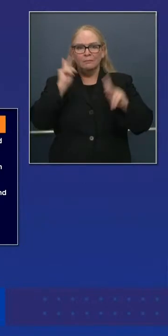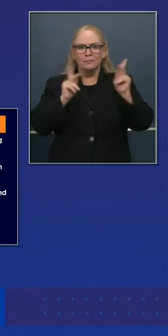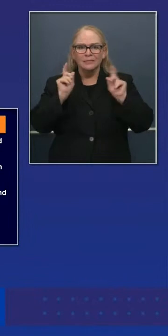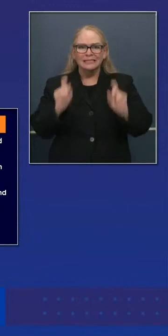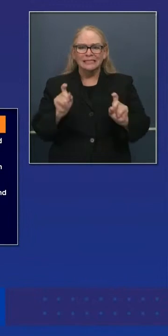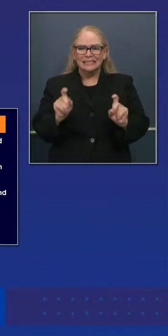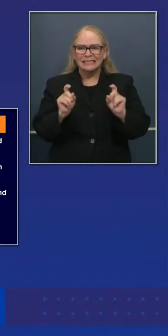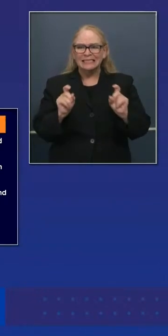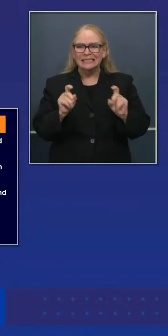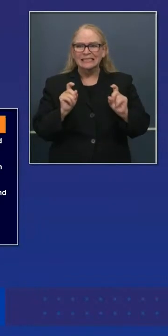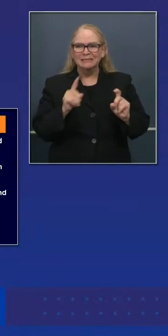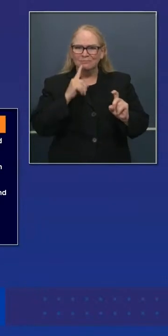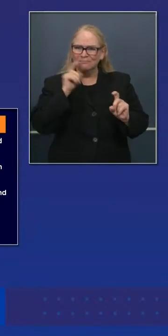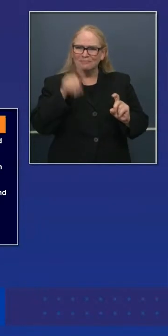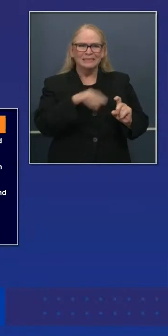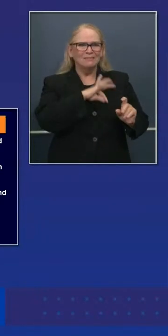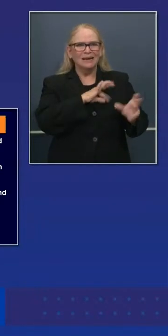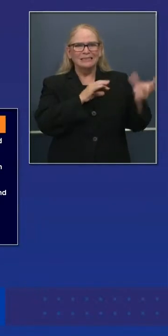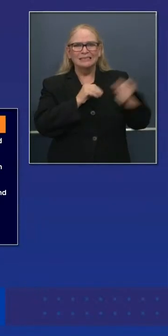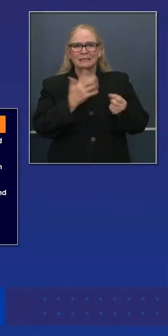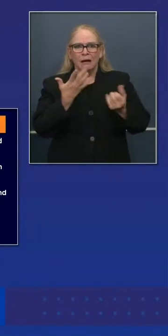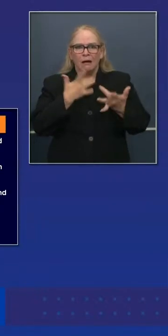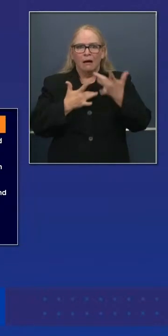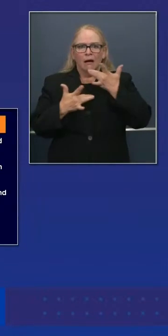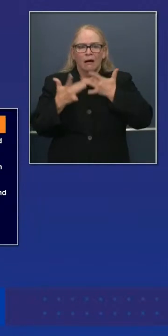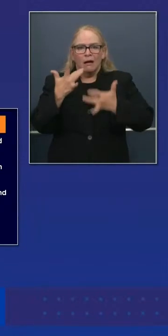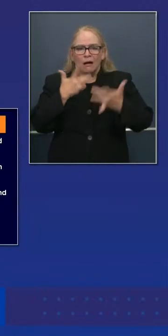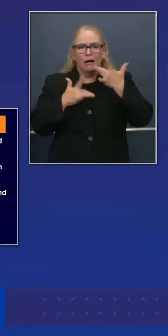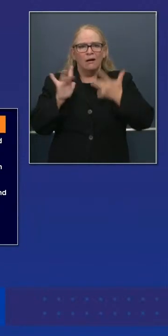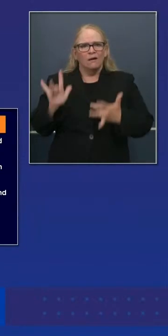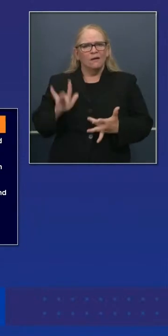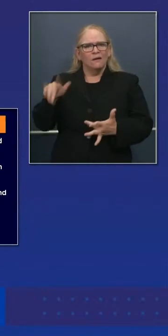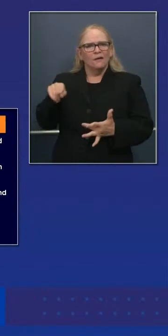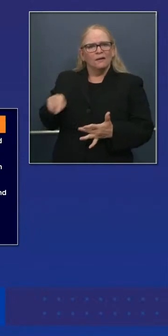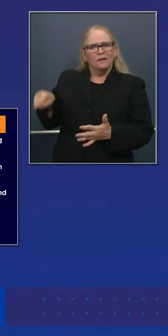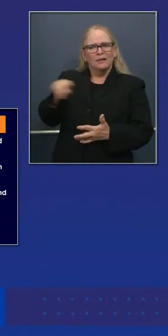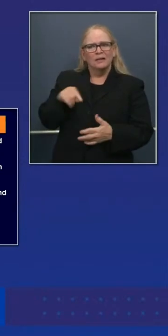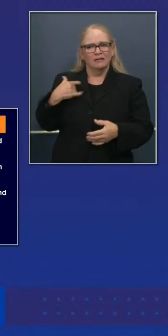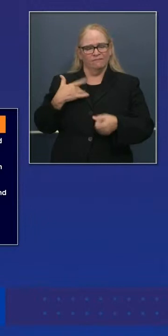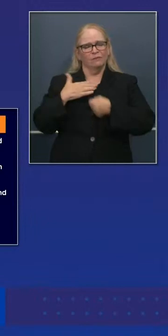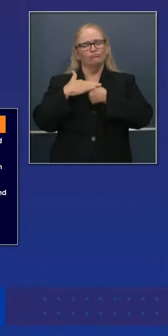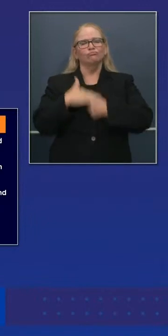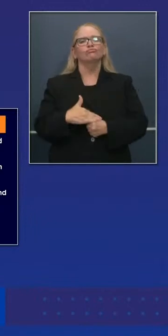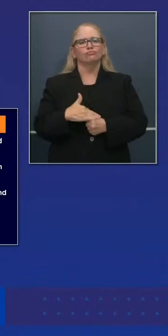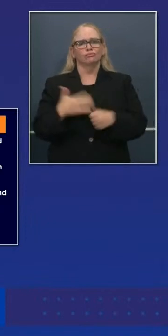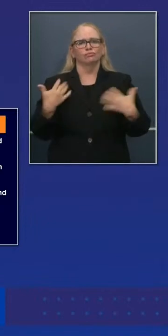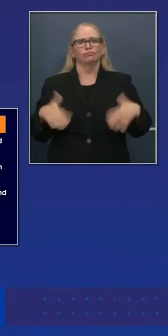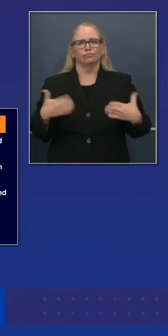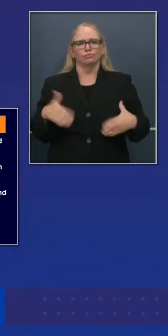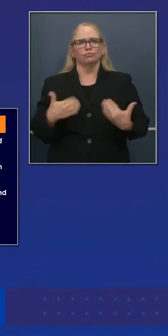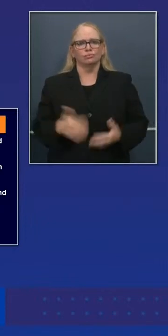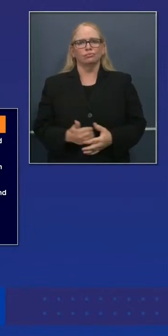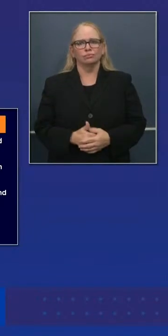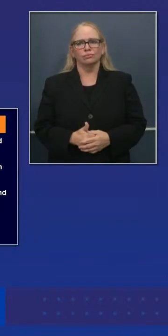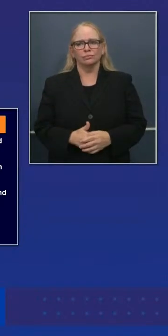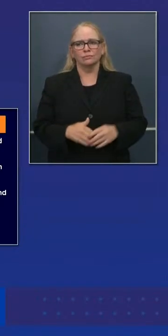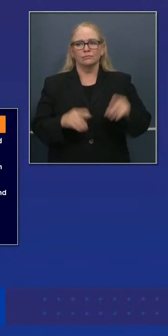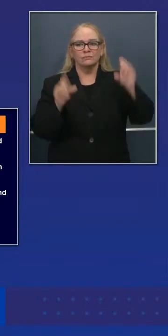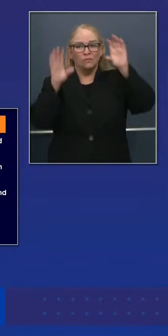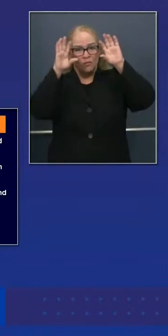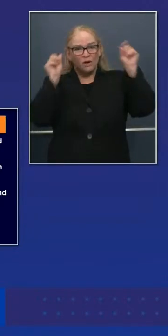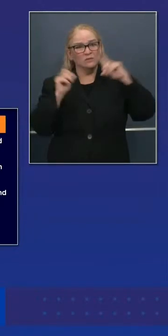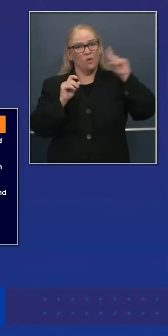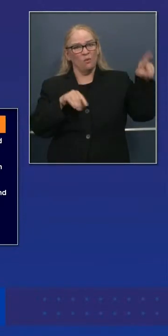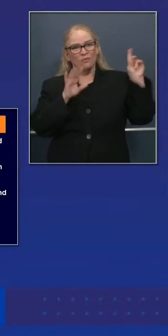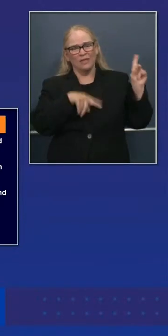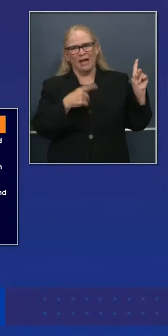those benefits. I want to remind you, this executive order is a very different approach than what